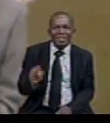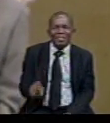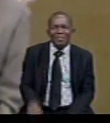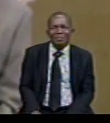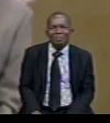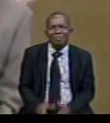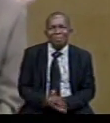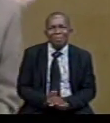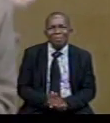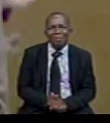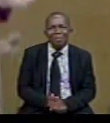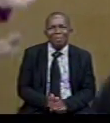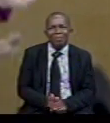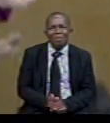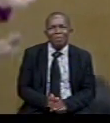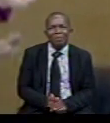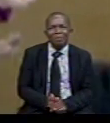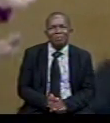touched,